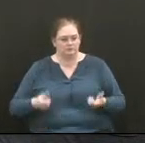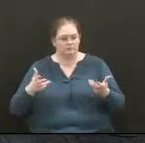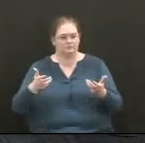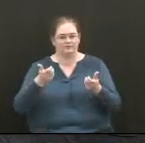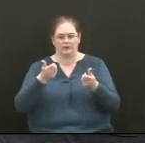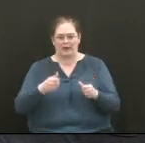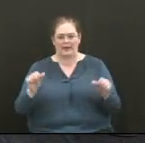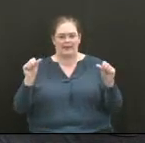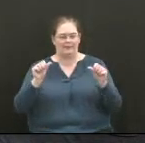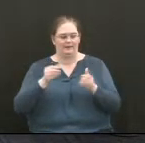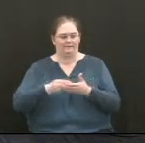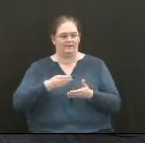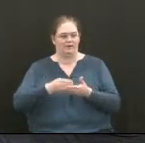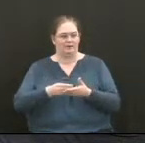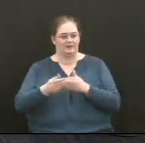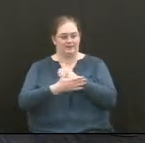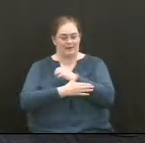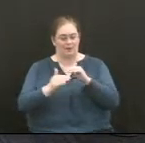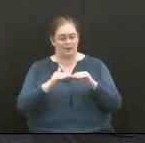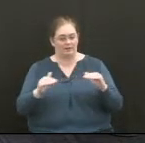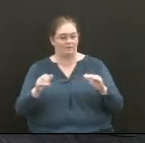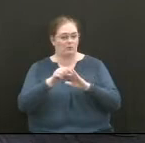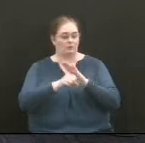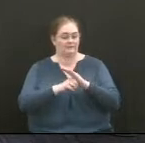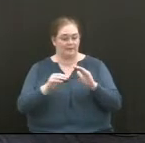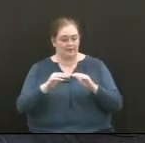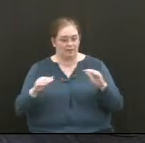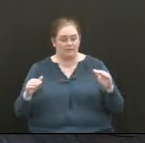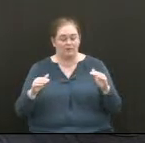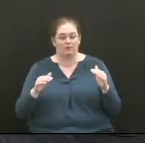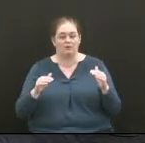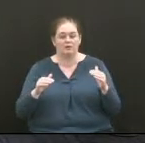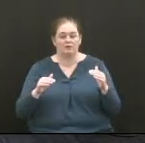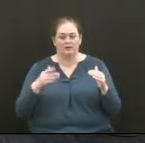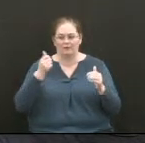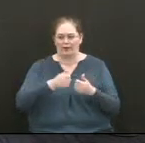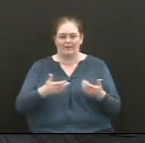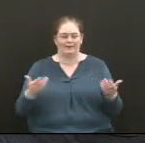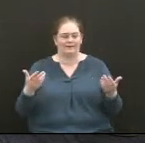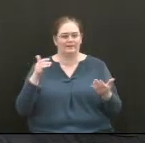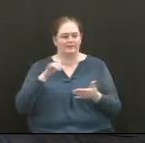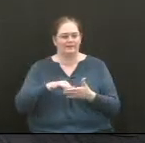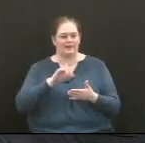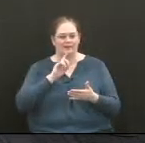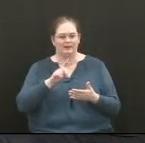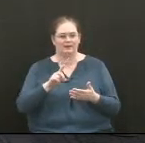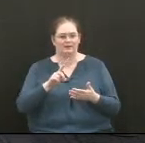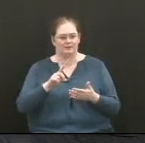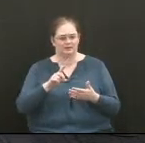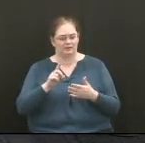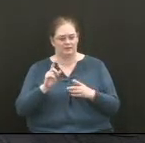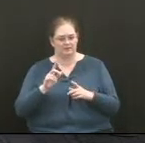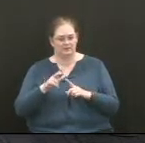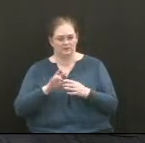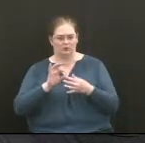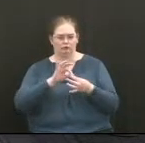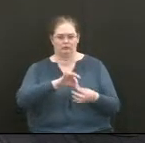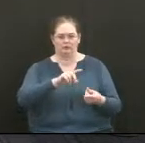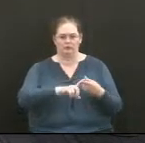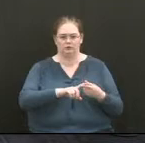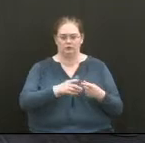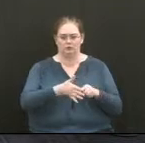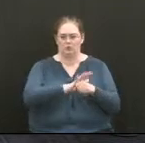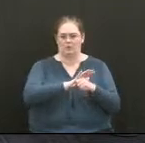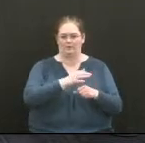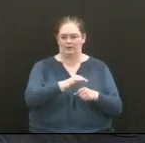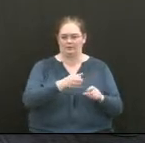any of funds at the county level or state level for anything that is attributable to